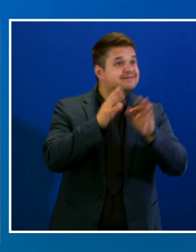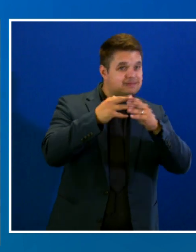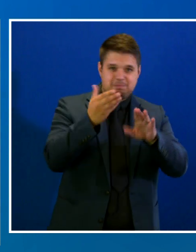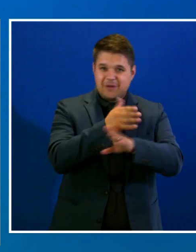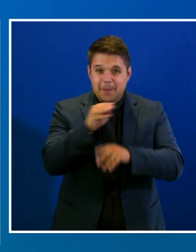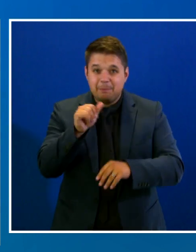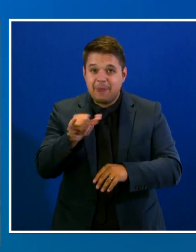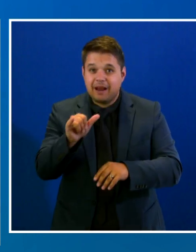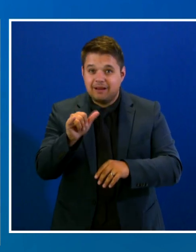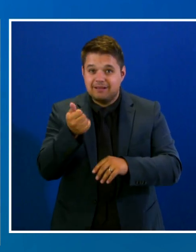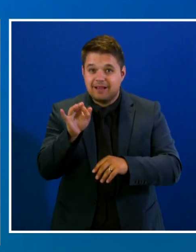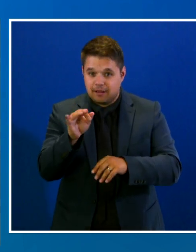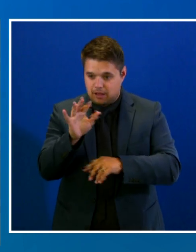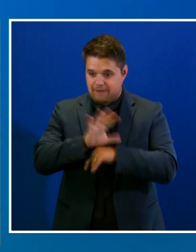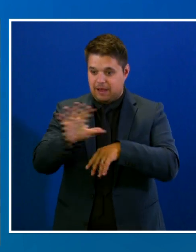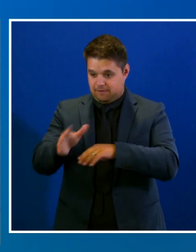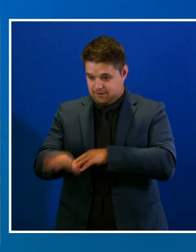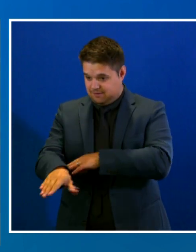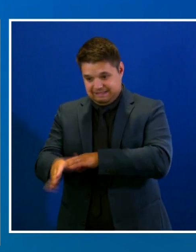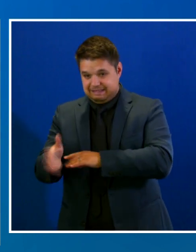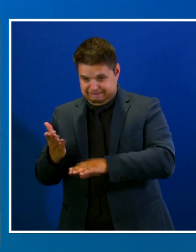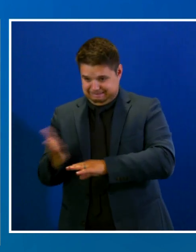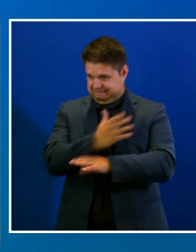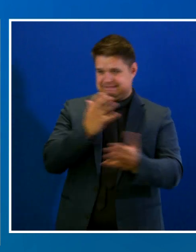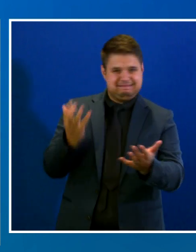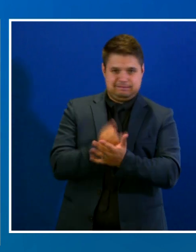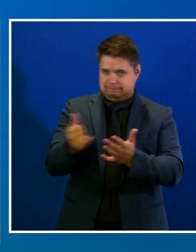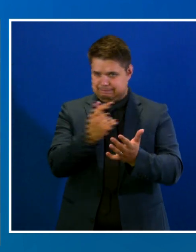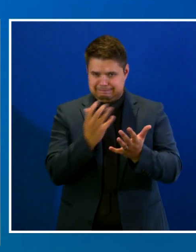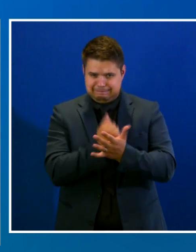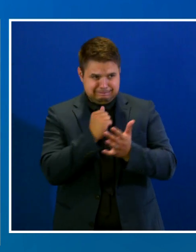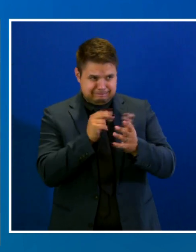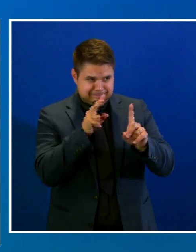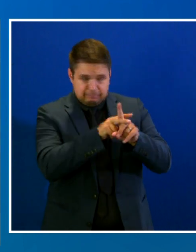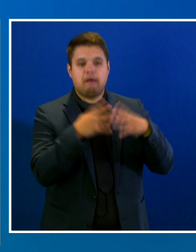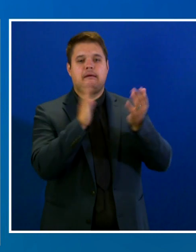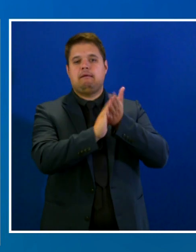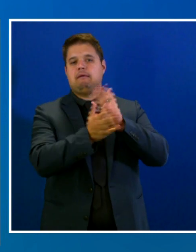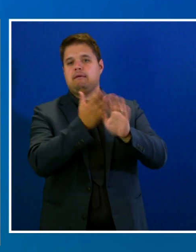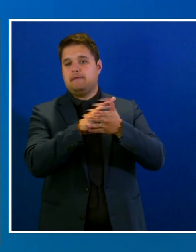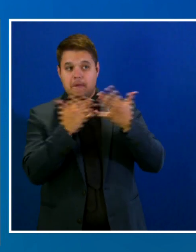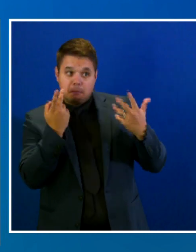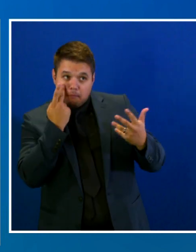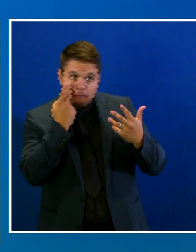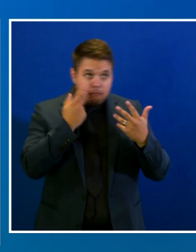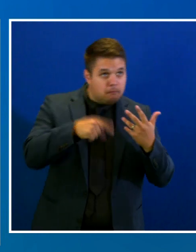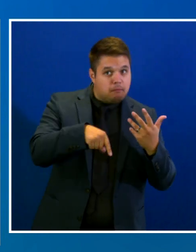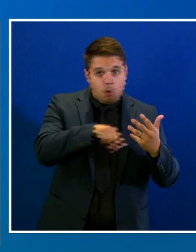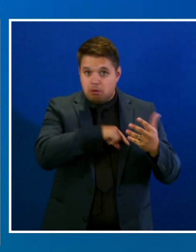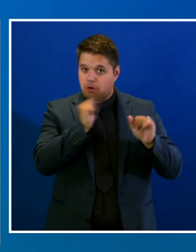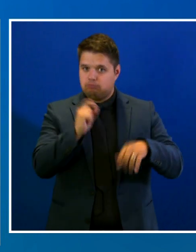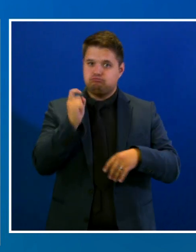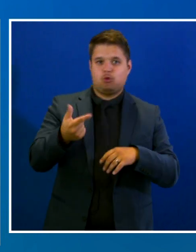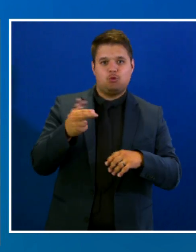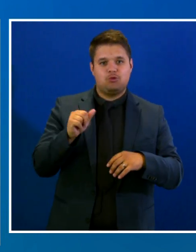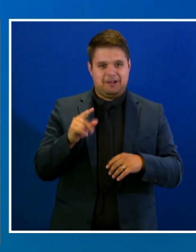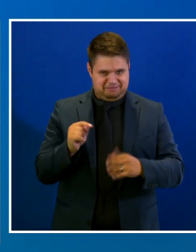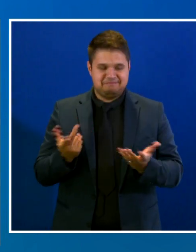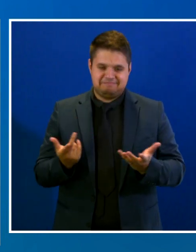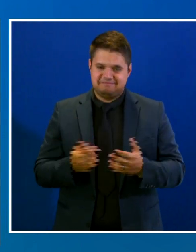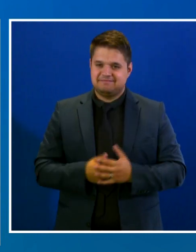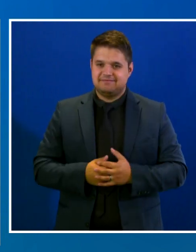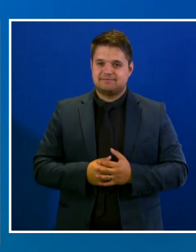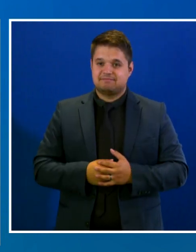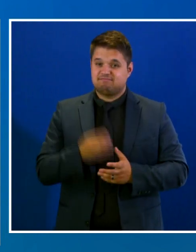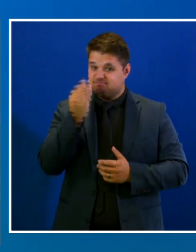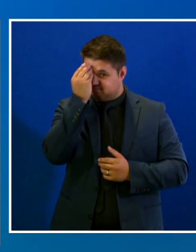Finally, it goes without saying that the past 18 months have not been without their share of heavy burdens for students and